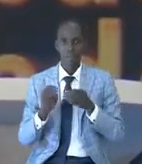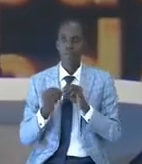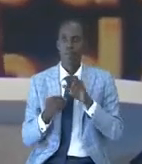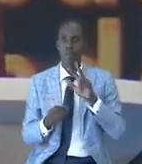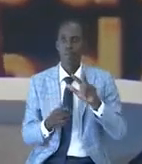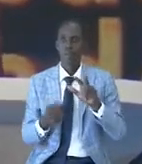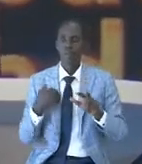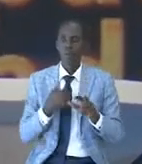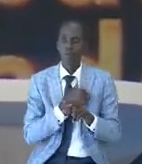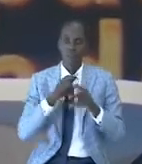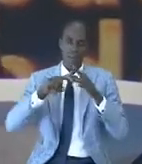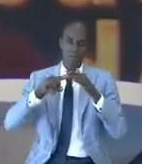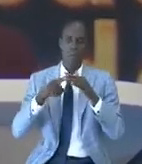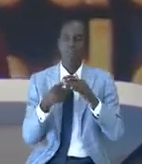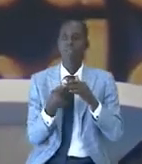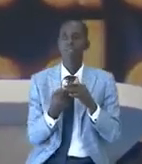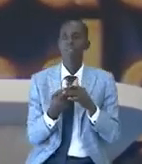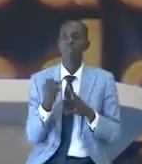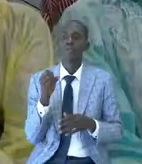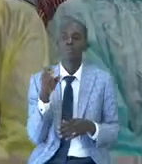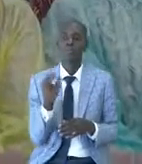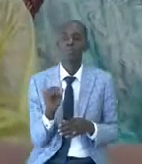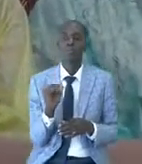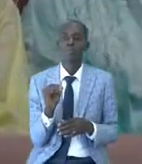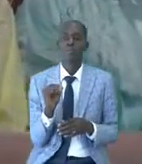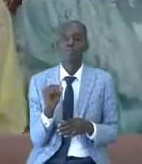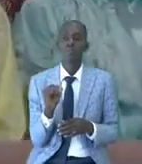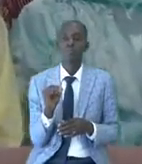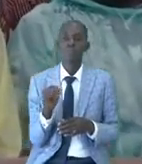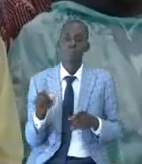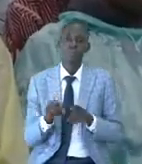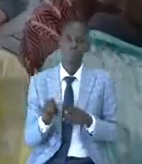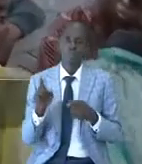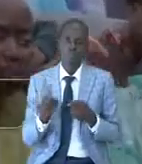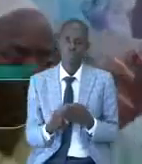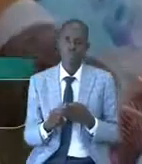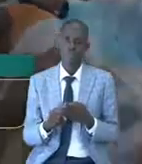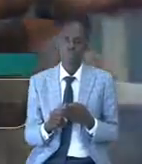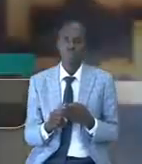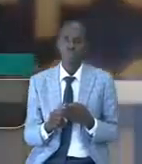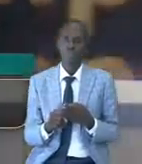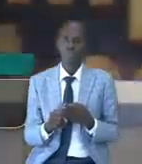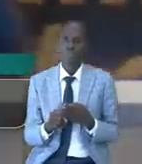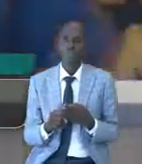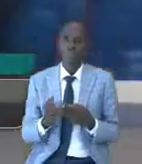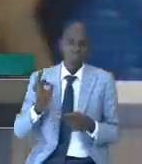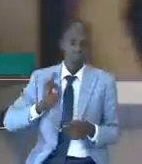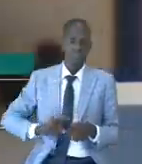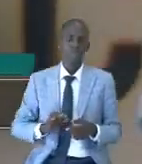number three, we begin so as to benefit. You know, there are